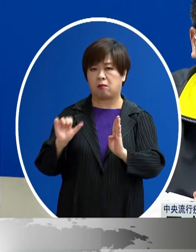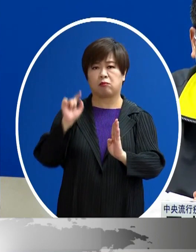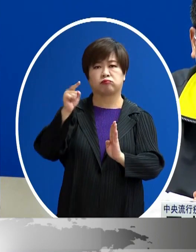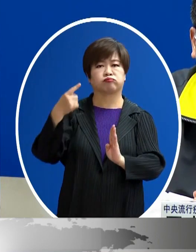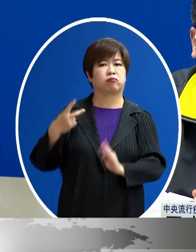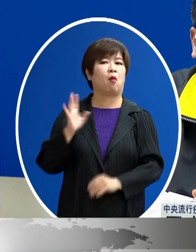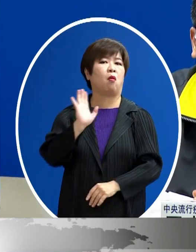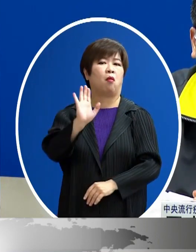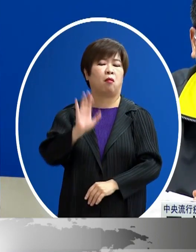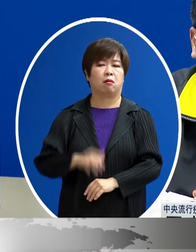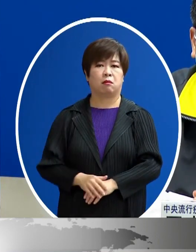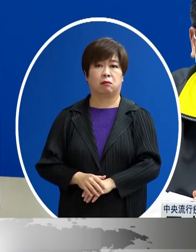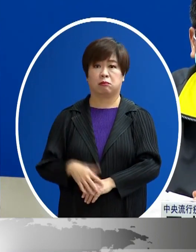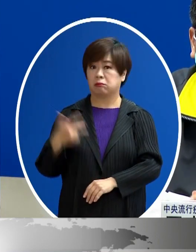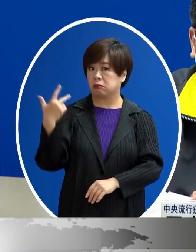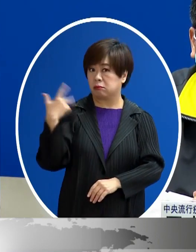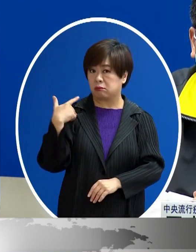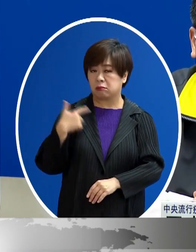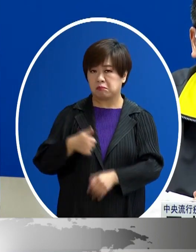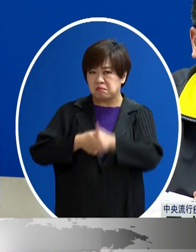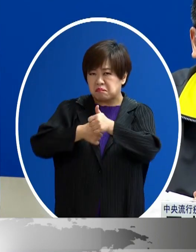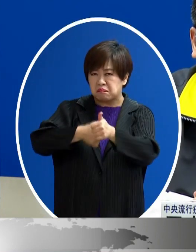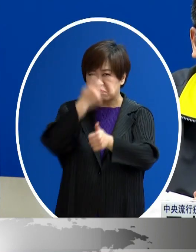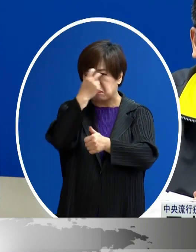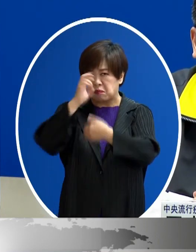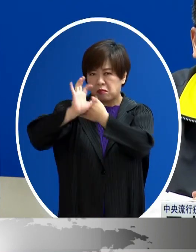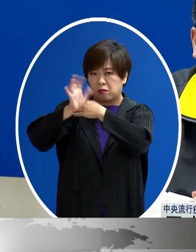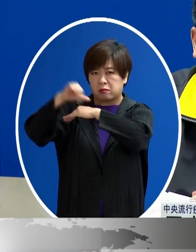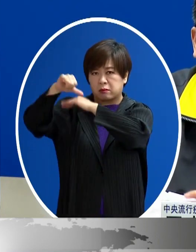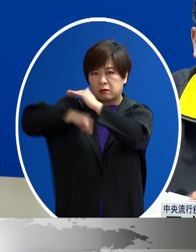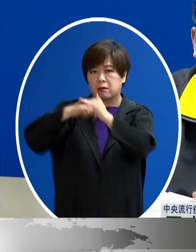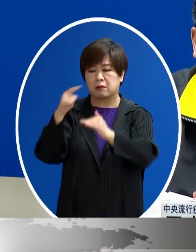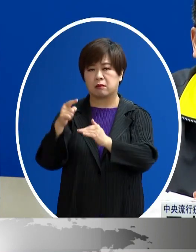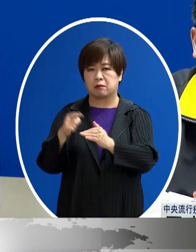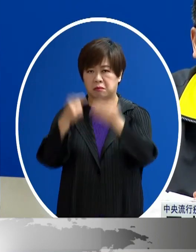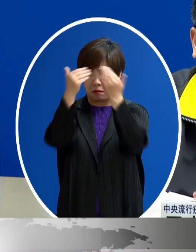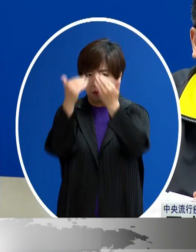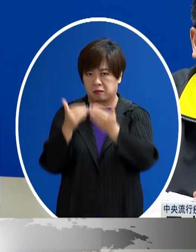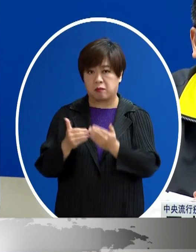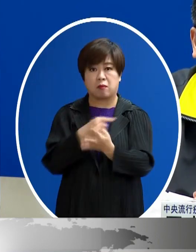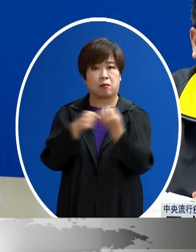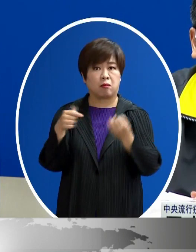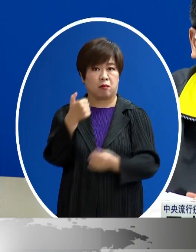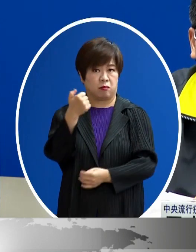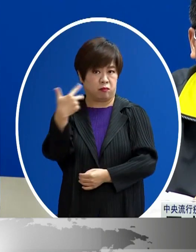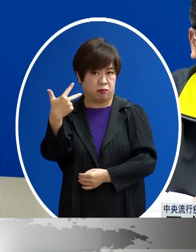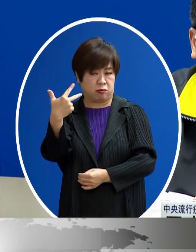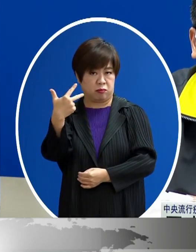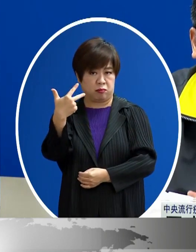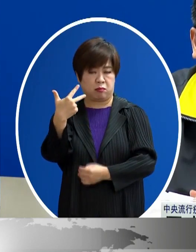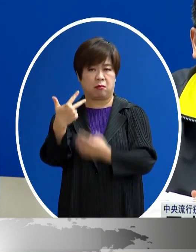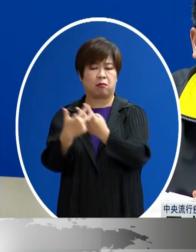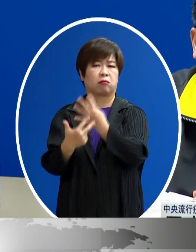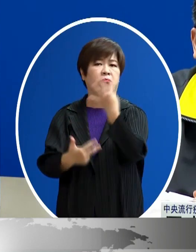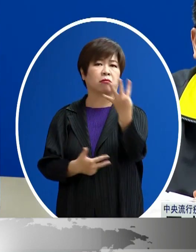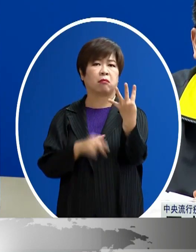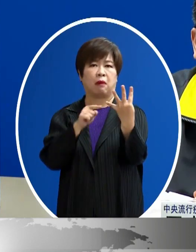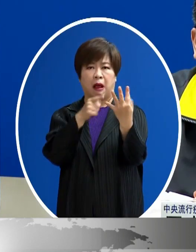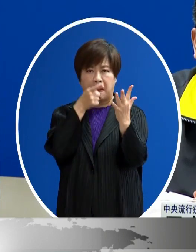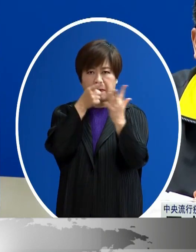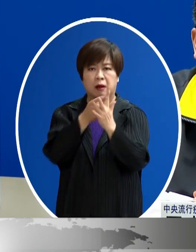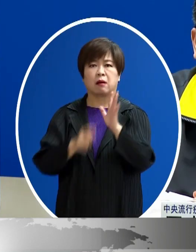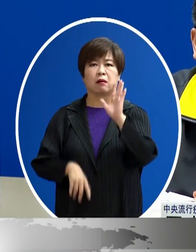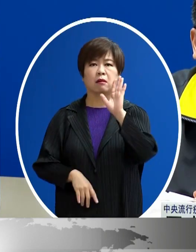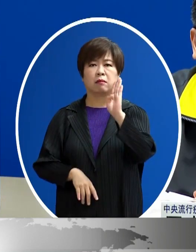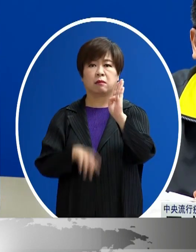sequencing on 57 imported COVID cases. 4 of them involved the BA.5 subvariant, and 1 was the BA.4. They accounted for 7%